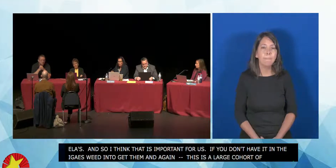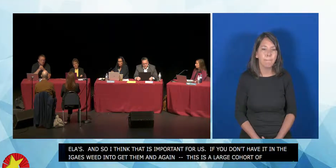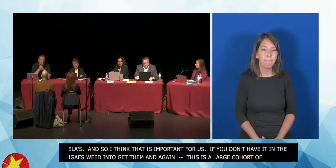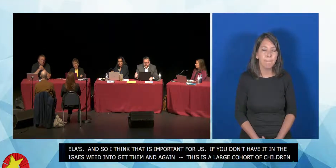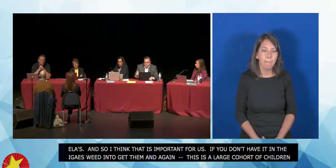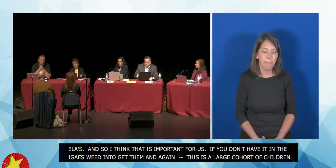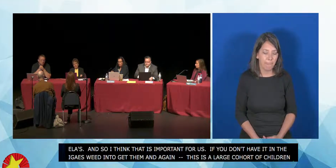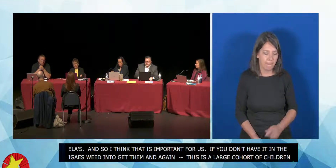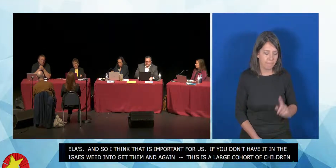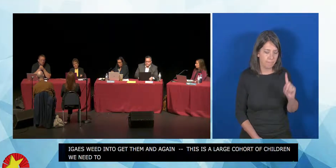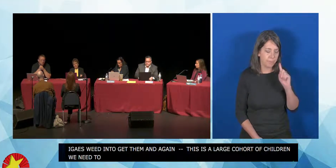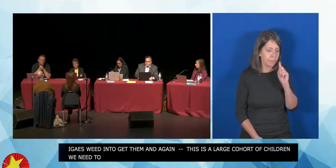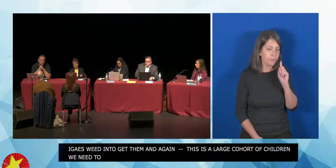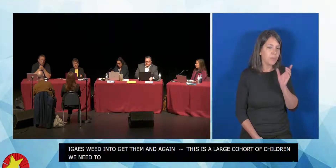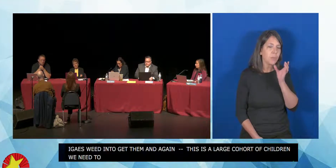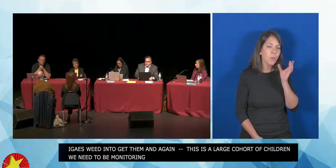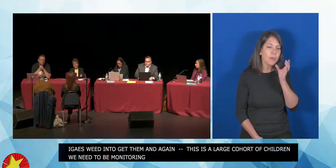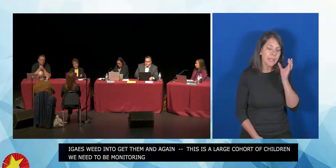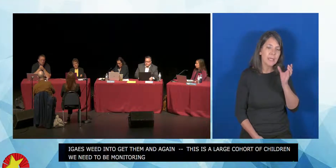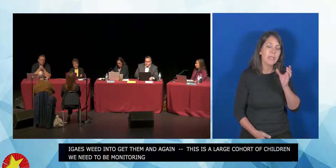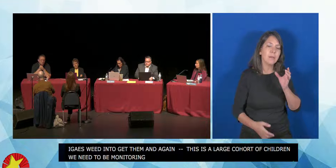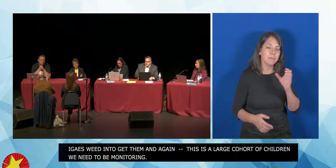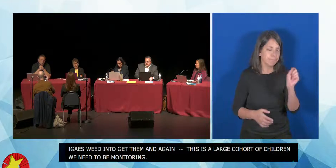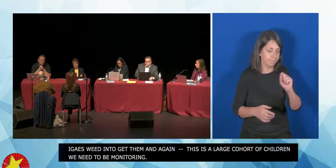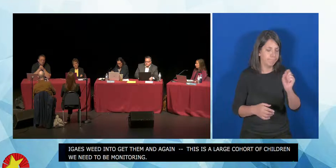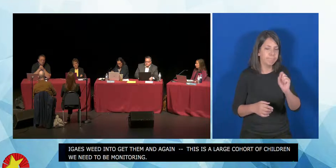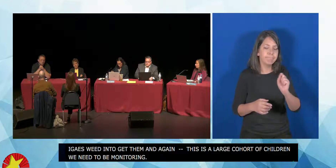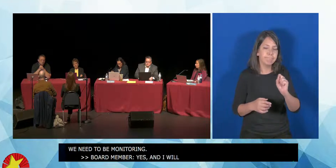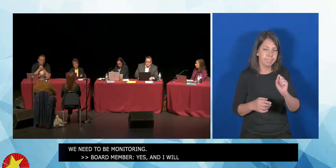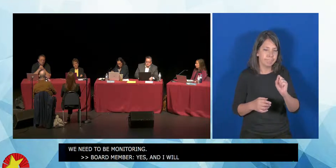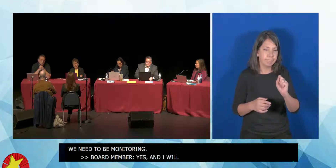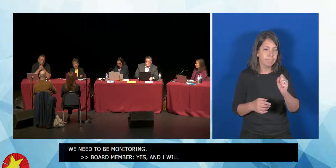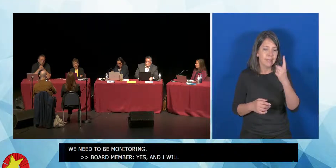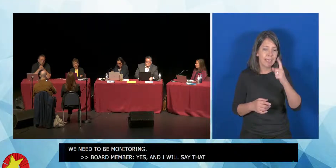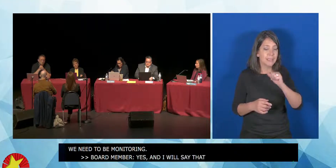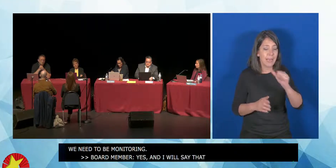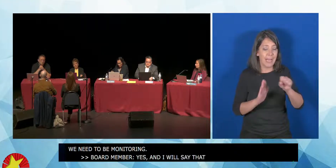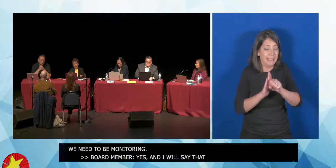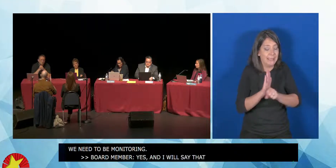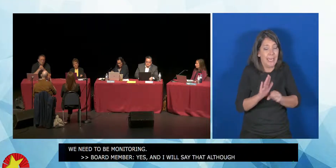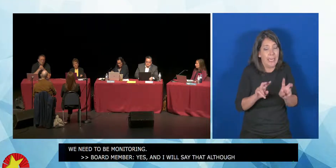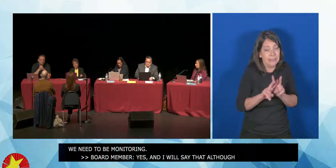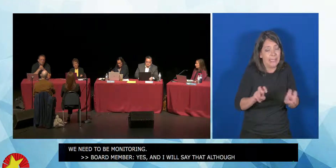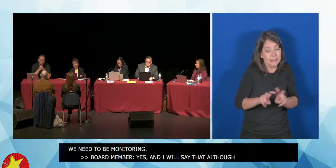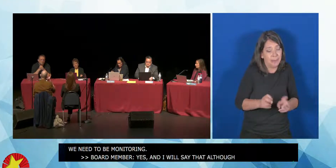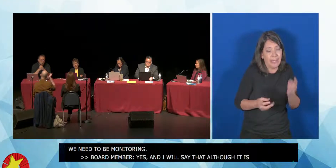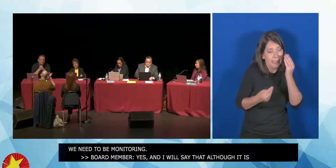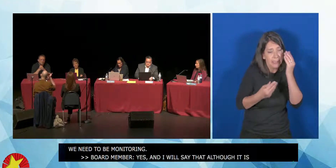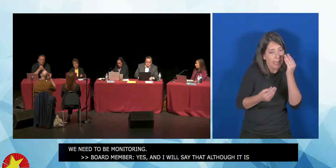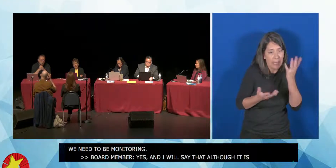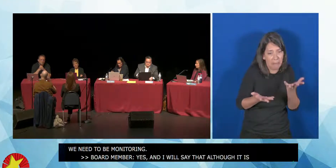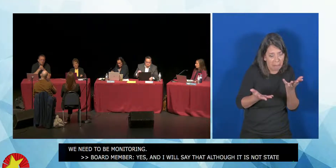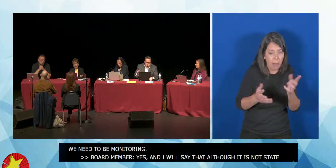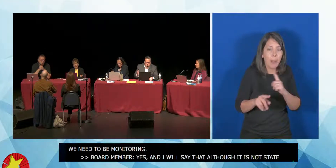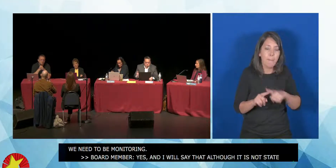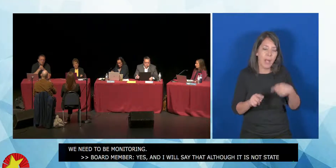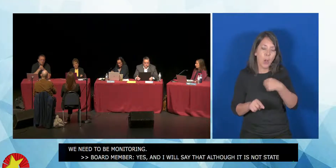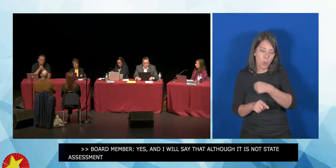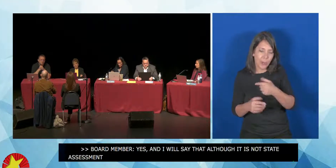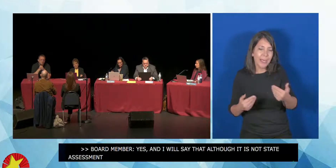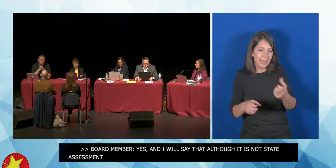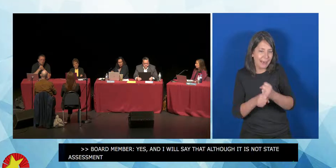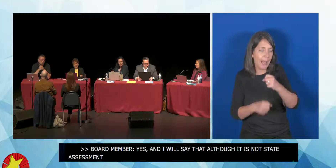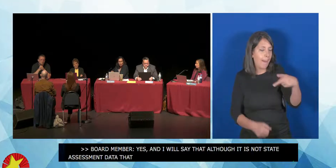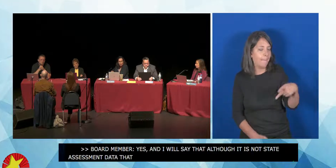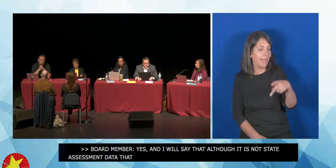Yes, and I will say that although it's not the state assessment data, we were successful in getting the